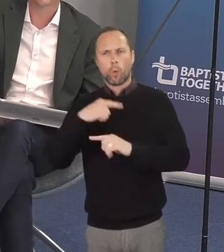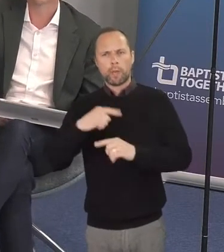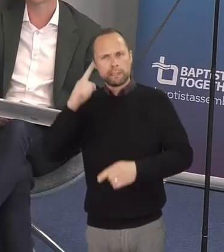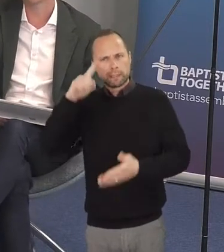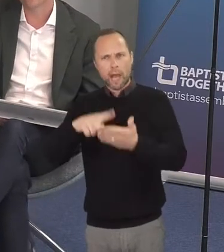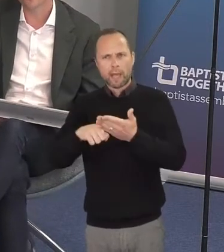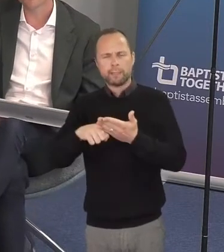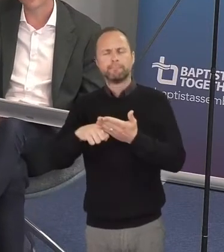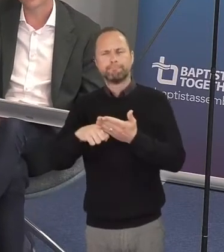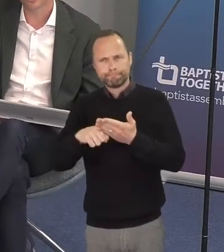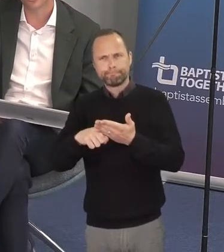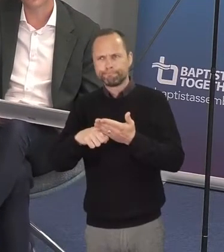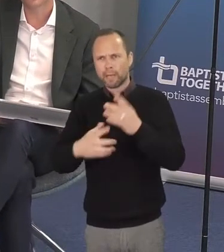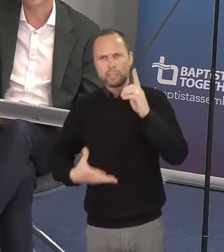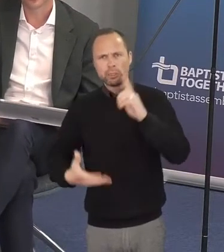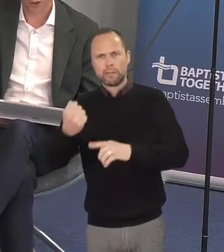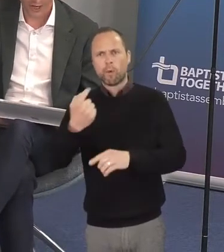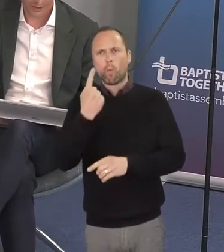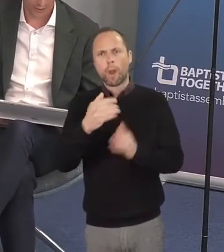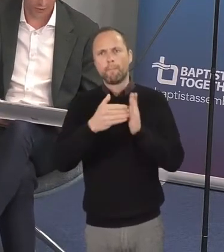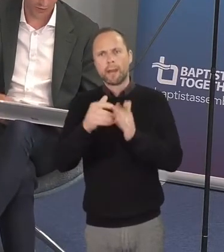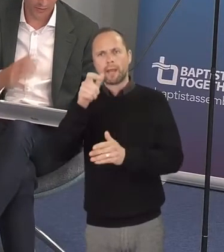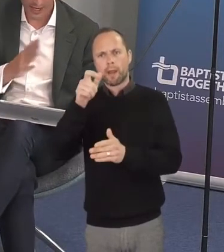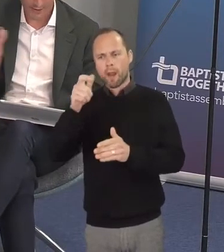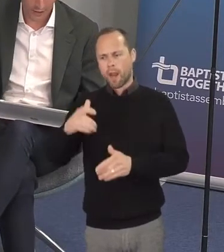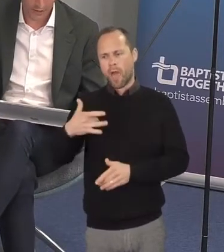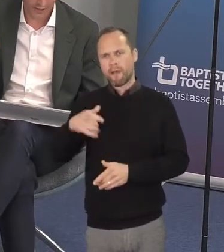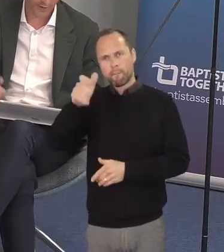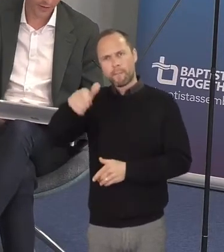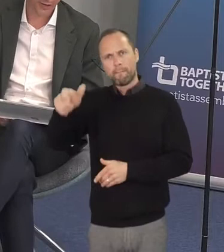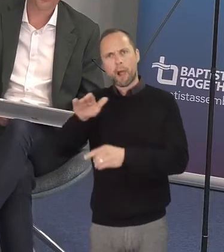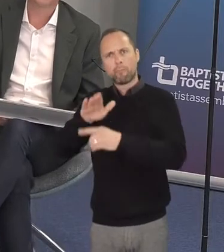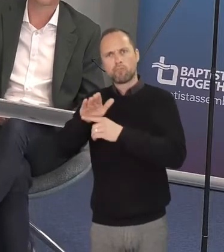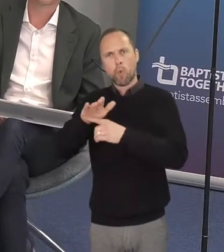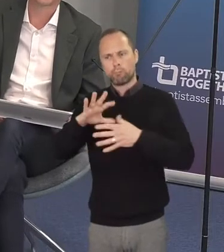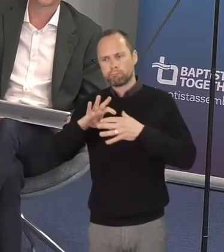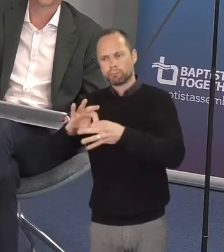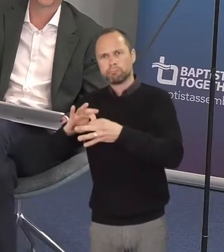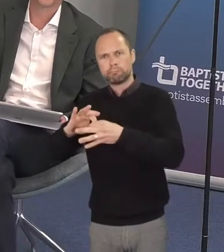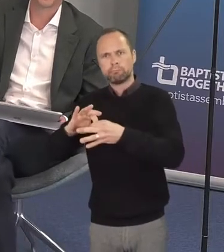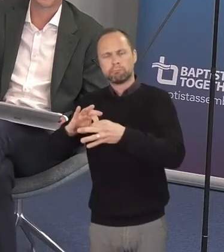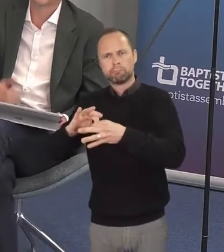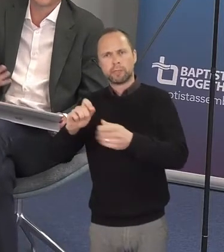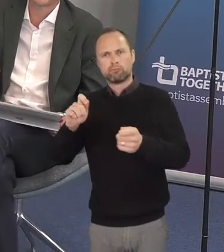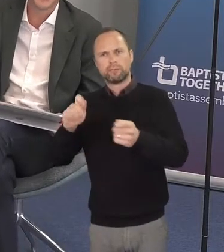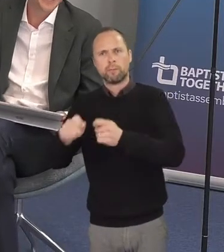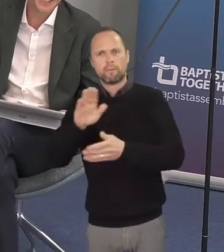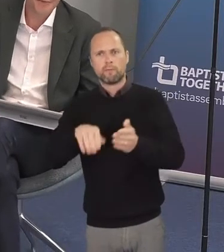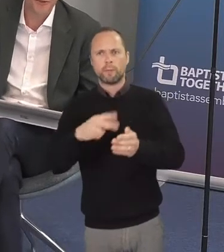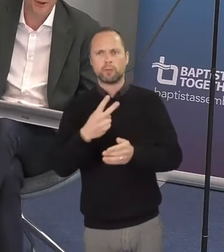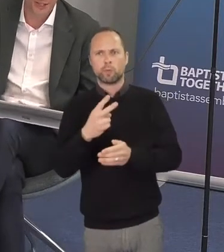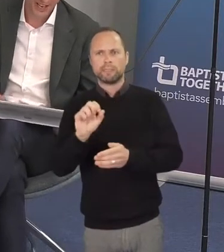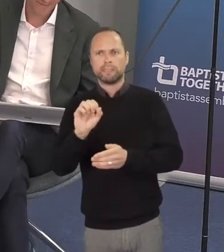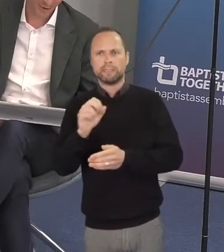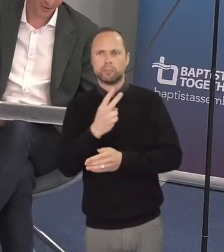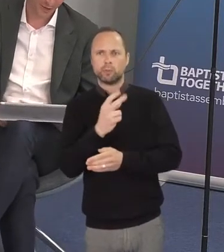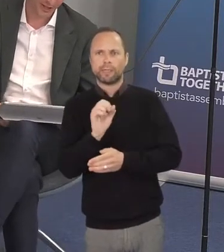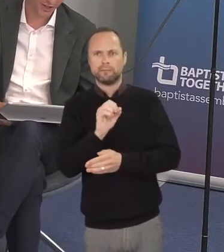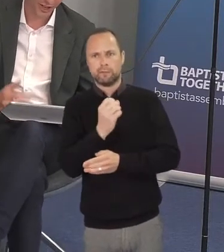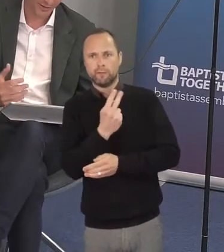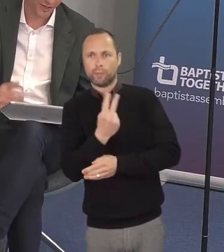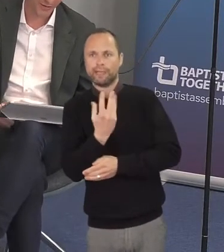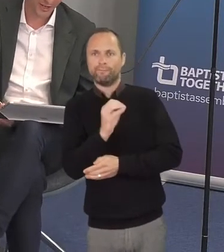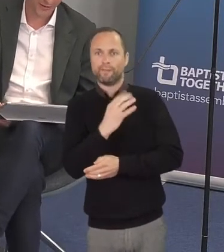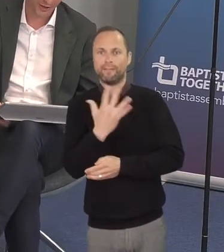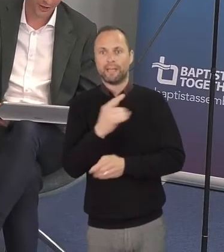faith-stretching target of seeing 1 million lives transformed over that five-year period, 2015 to 2020. And it seemed almost impossible